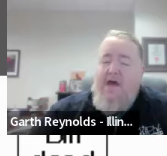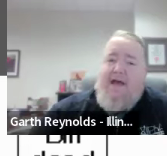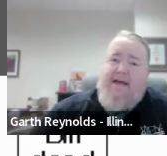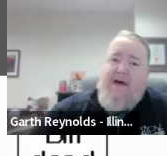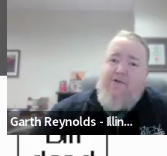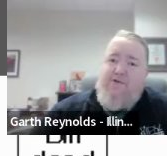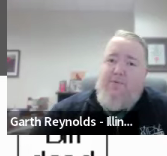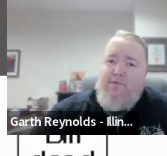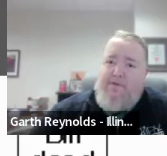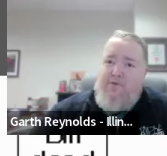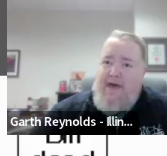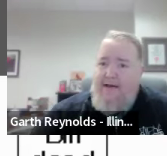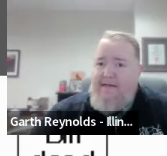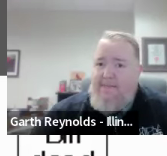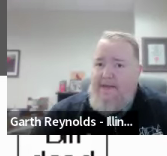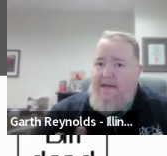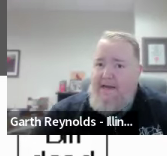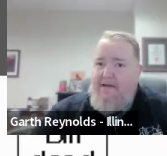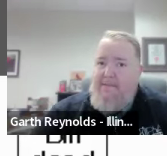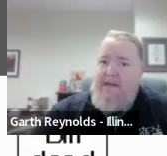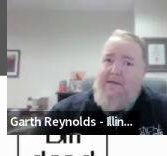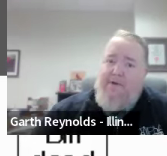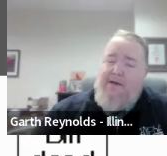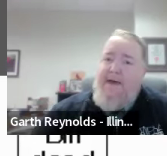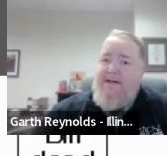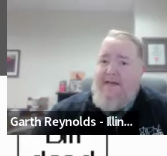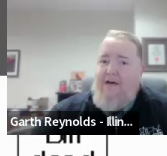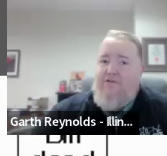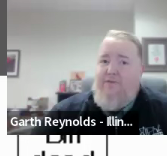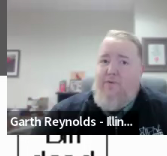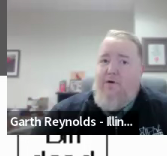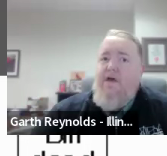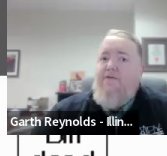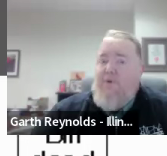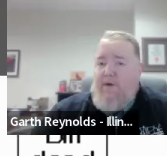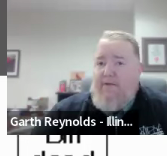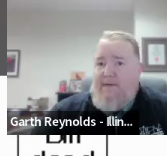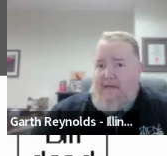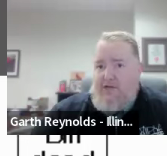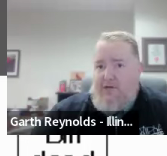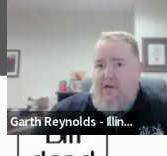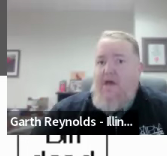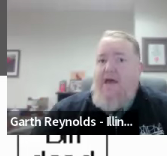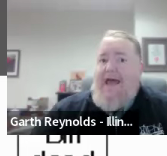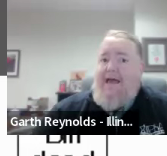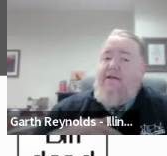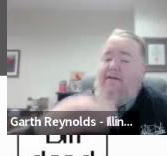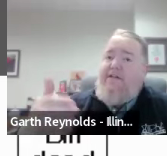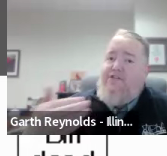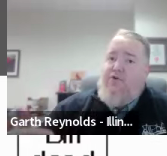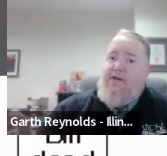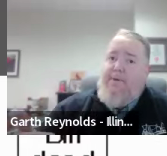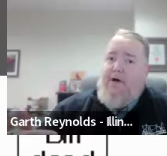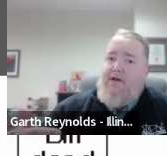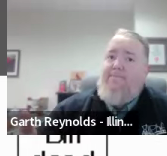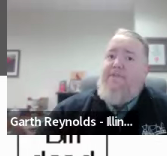concurrence. And the House will review that and debate that in committee and bring it back to the House floor for a recommendation. And if